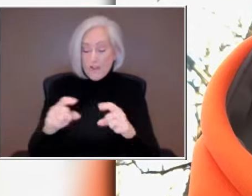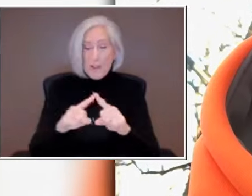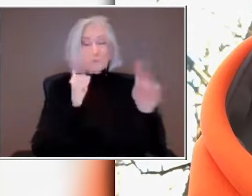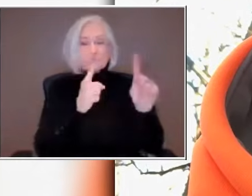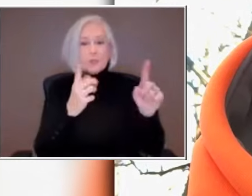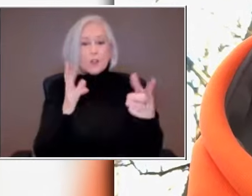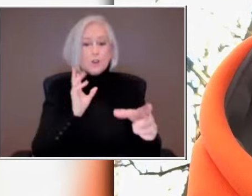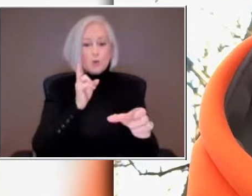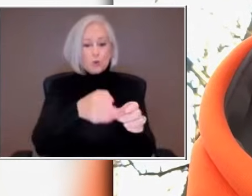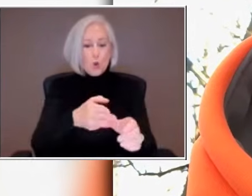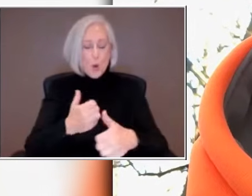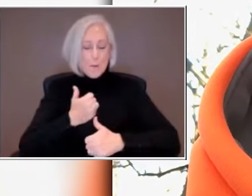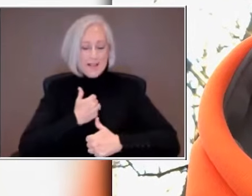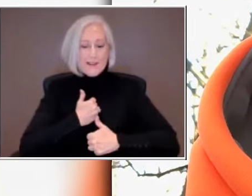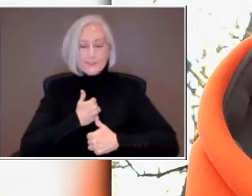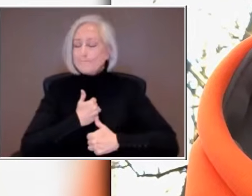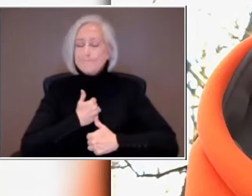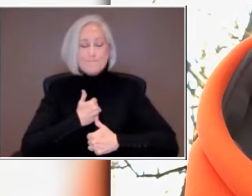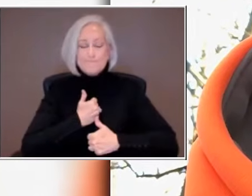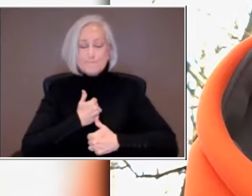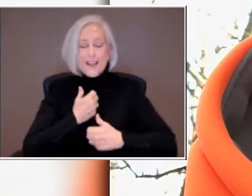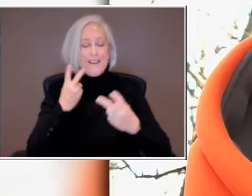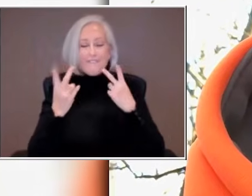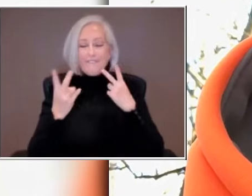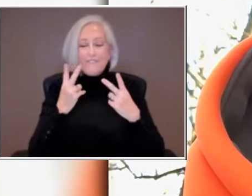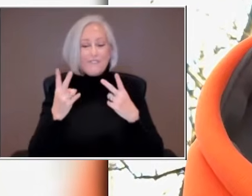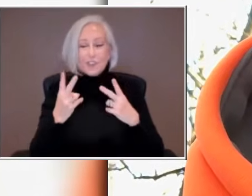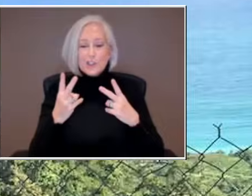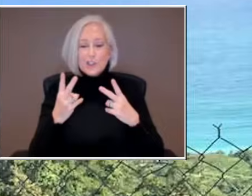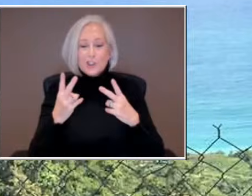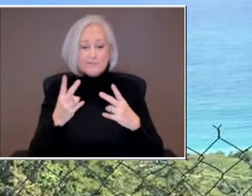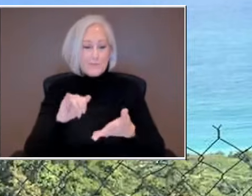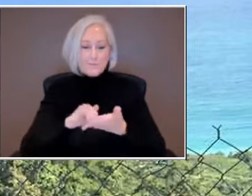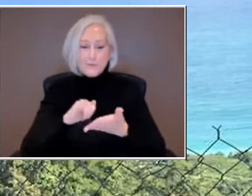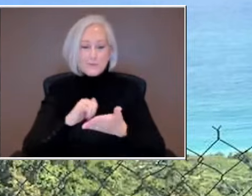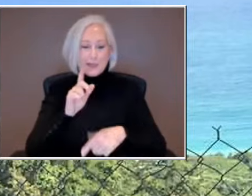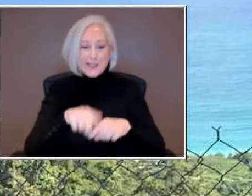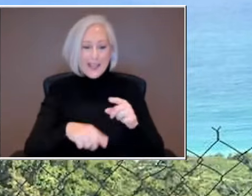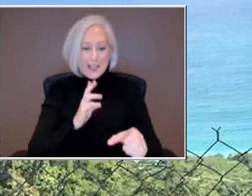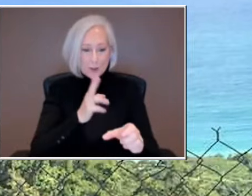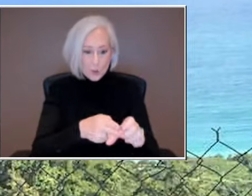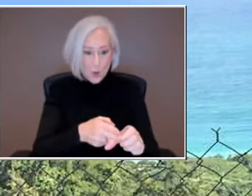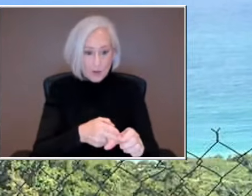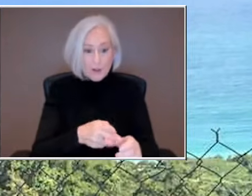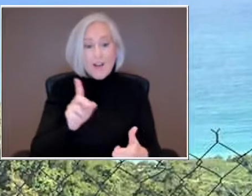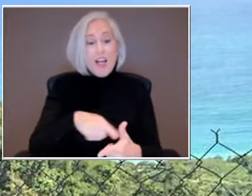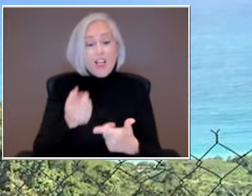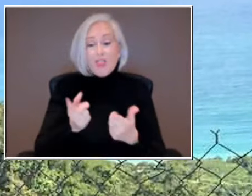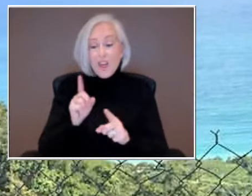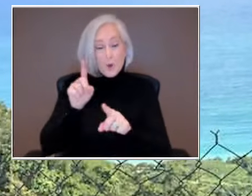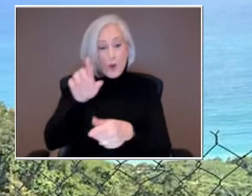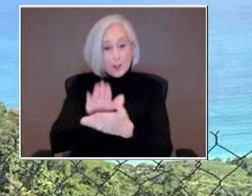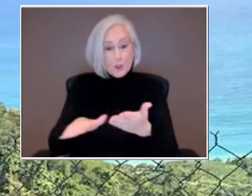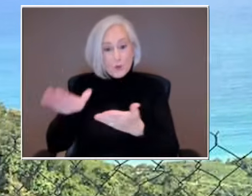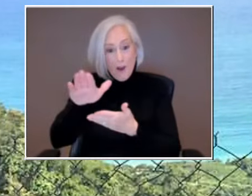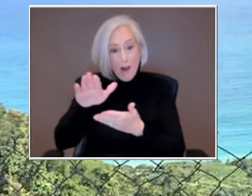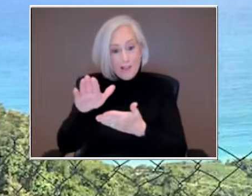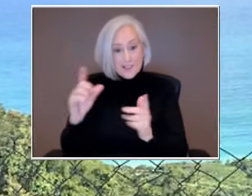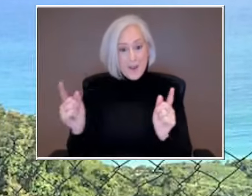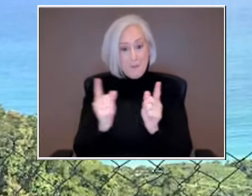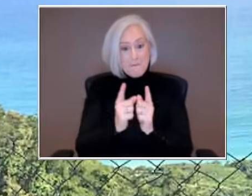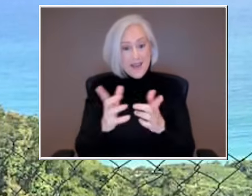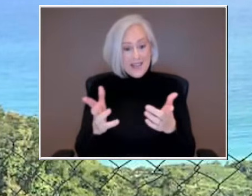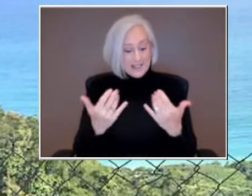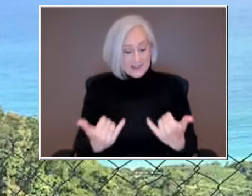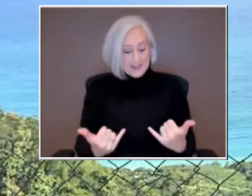vision kept him from that dream. So he soldiered on, going to college, where he met his now wife, Bridget, and would eventually